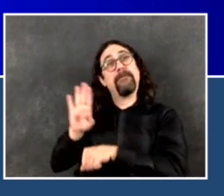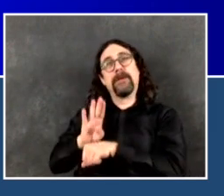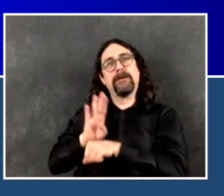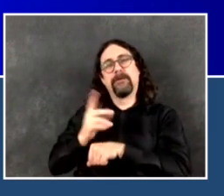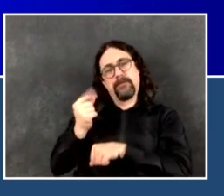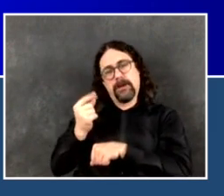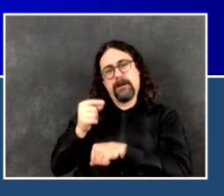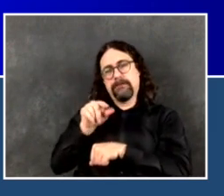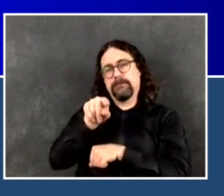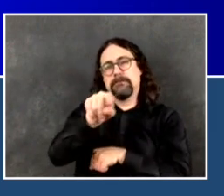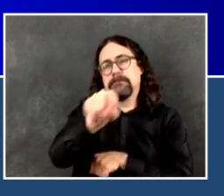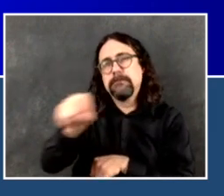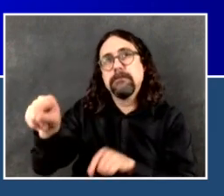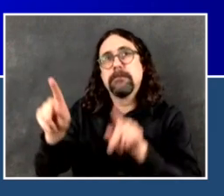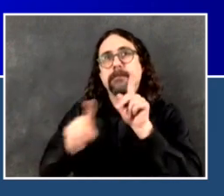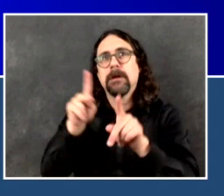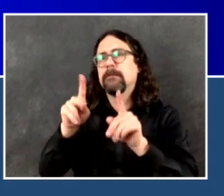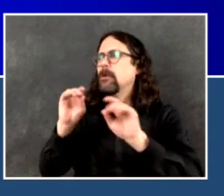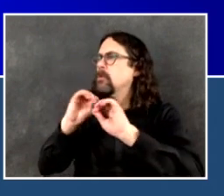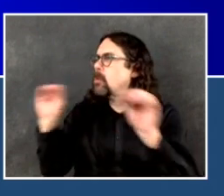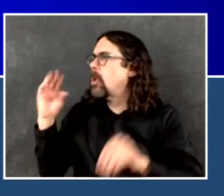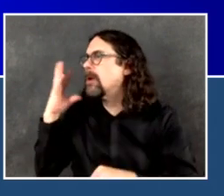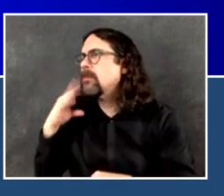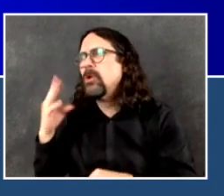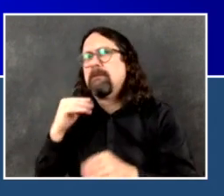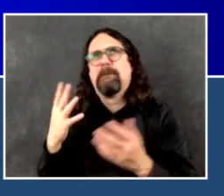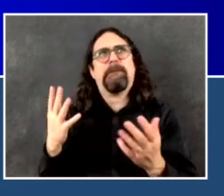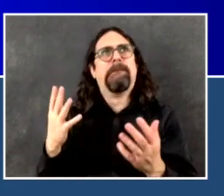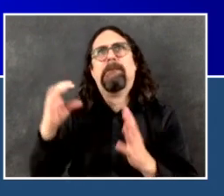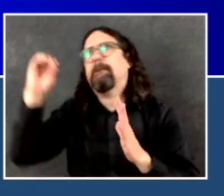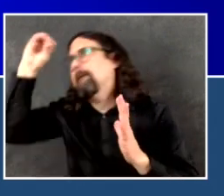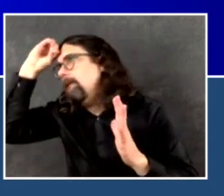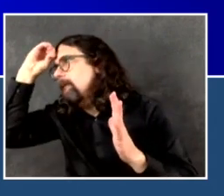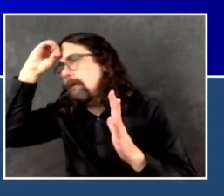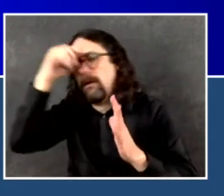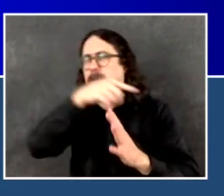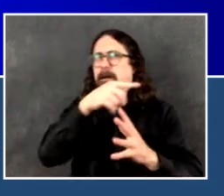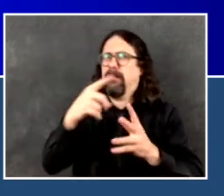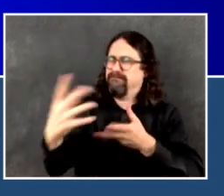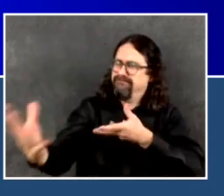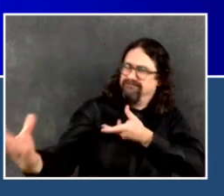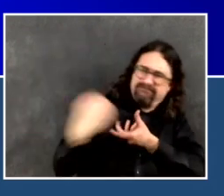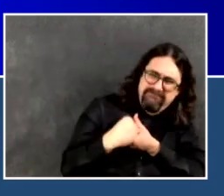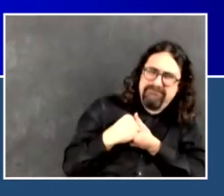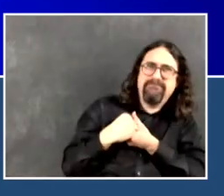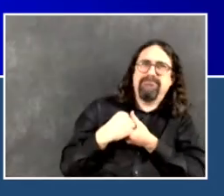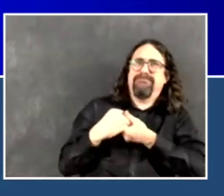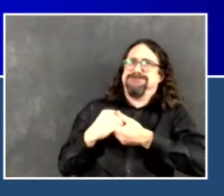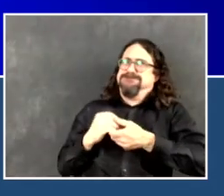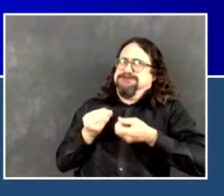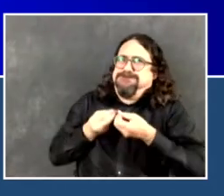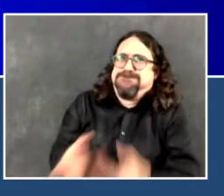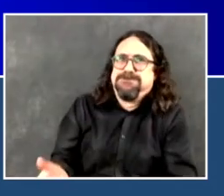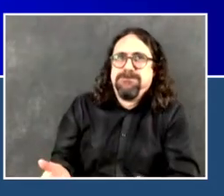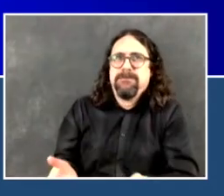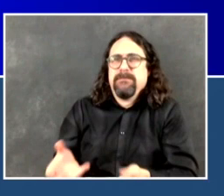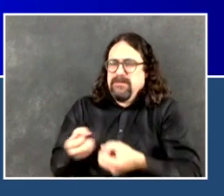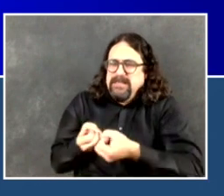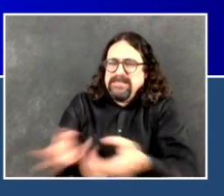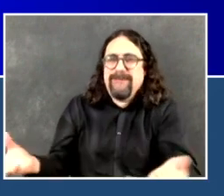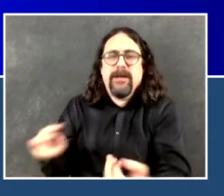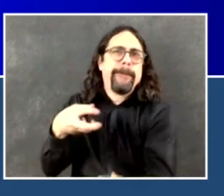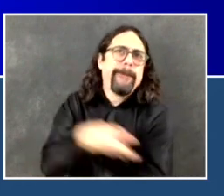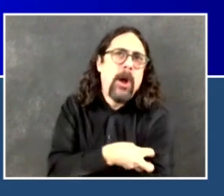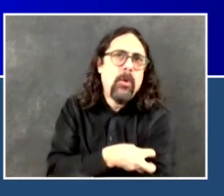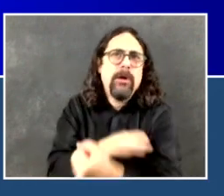this city. She's a great example of someone from our business community who every single day asks the question, how can